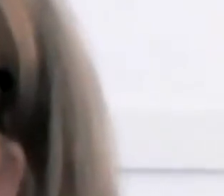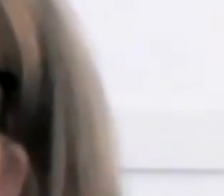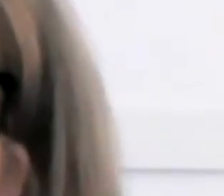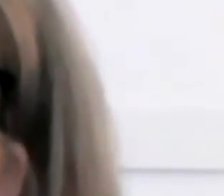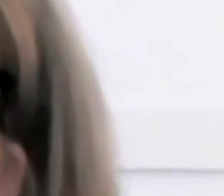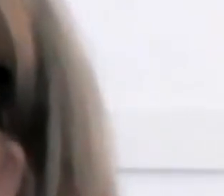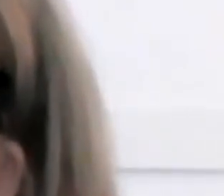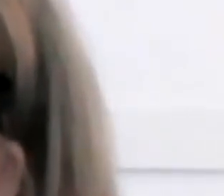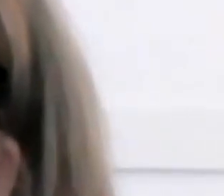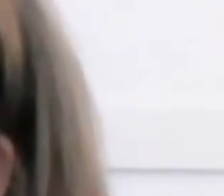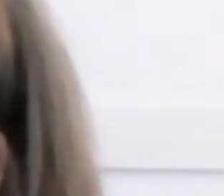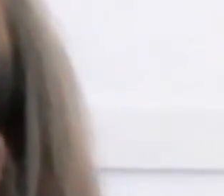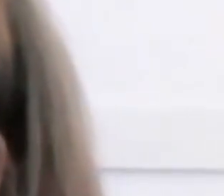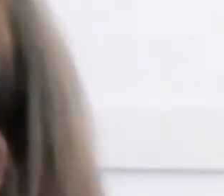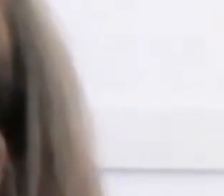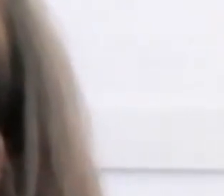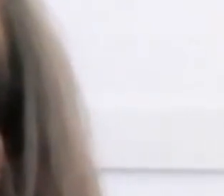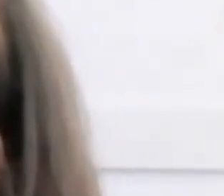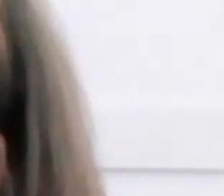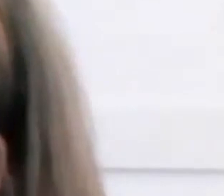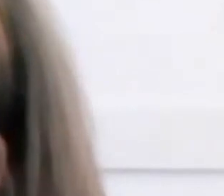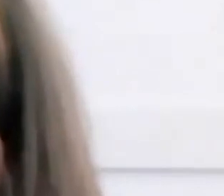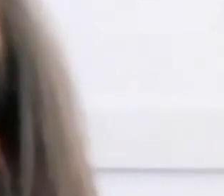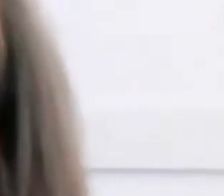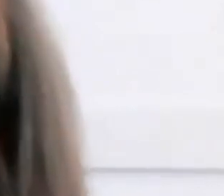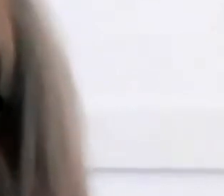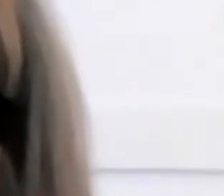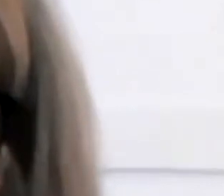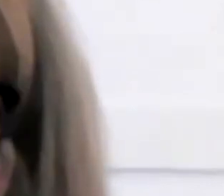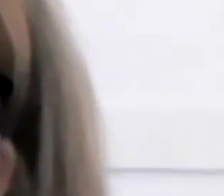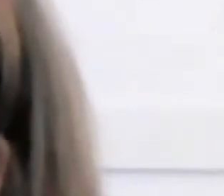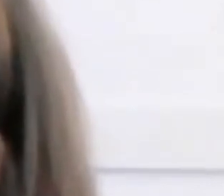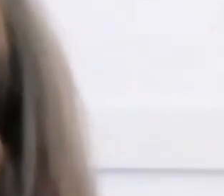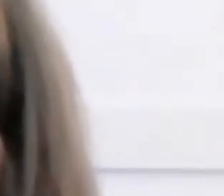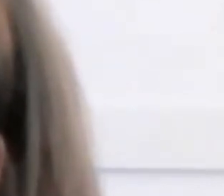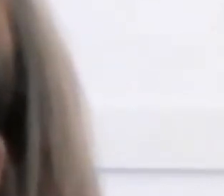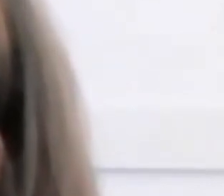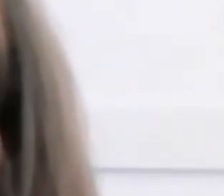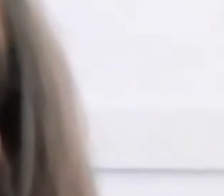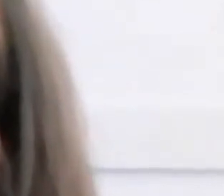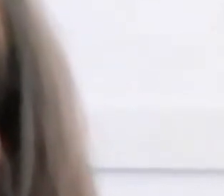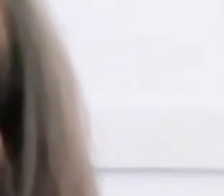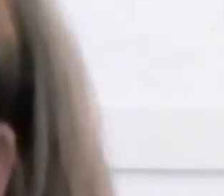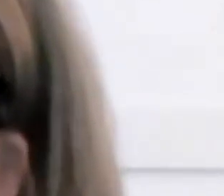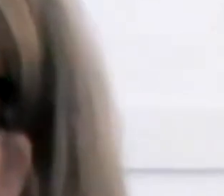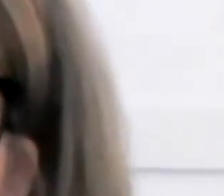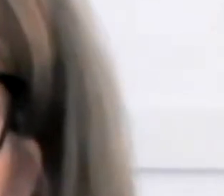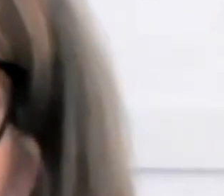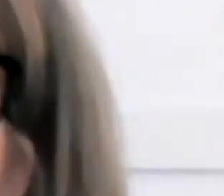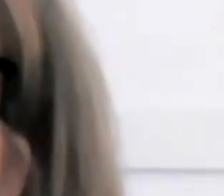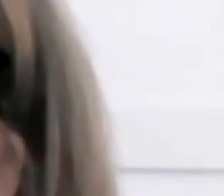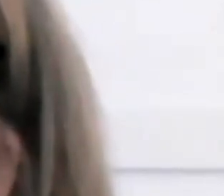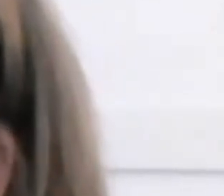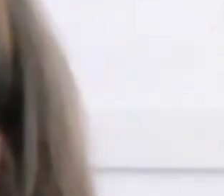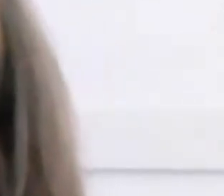systems sometimes really define who we are and how we see ourselves, and we don't